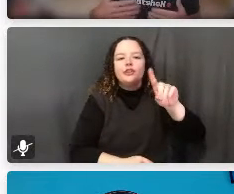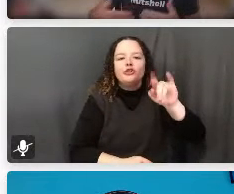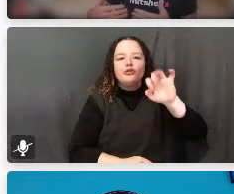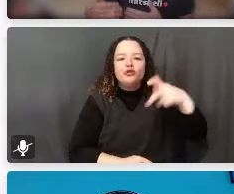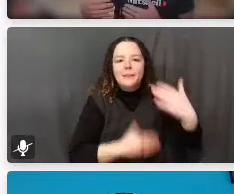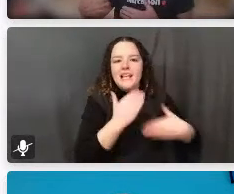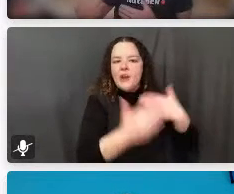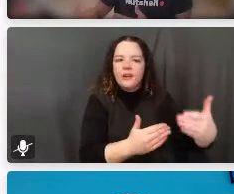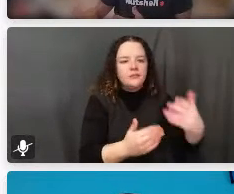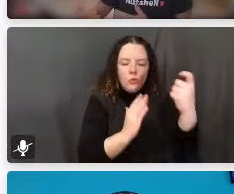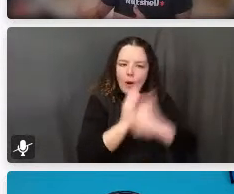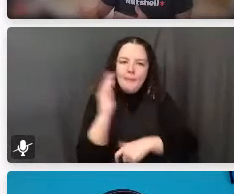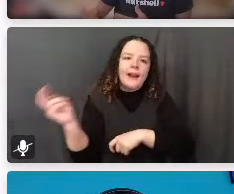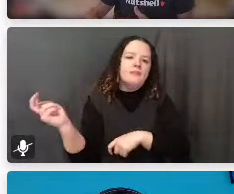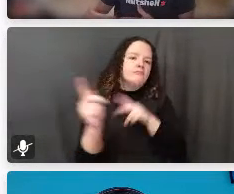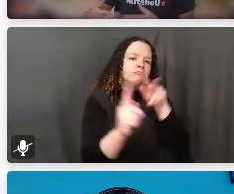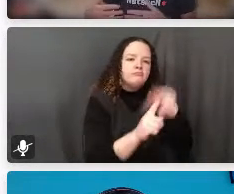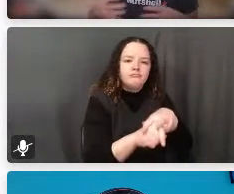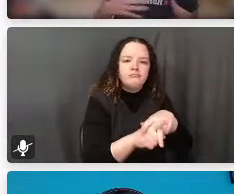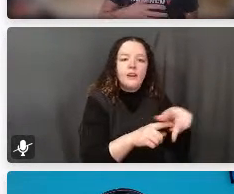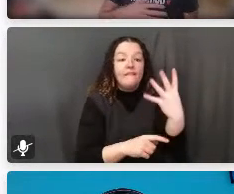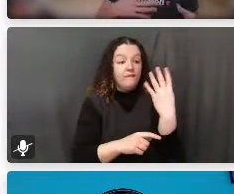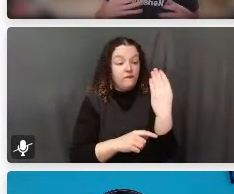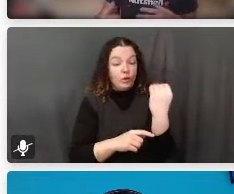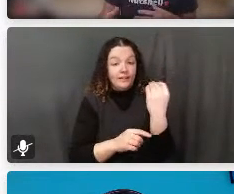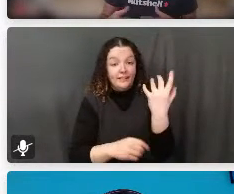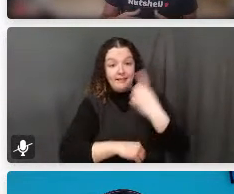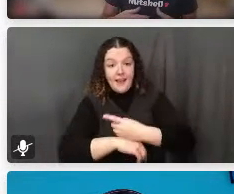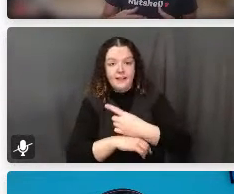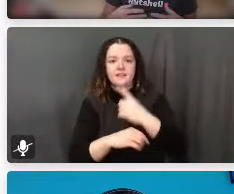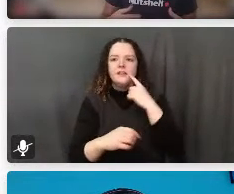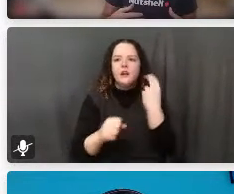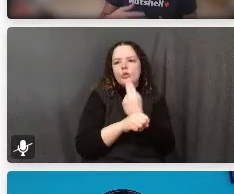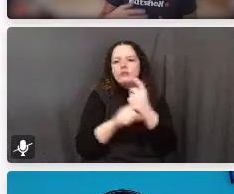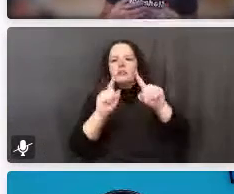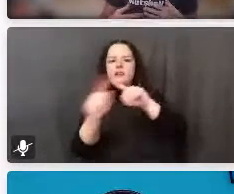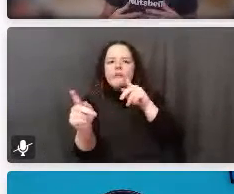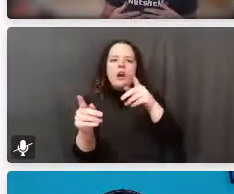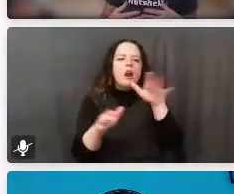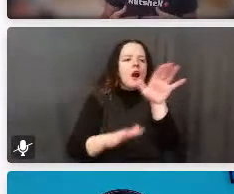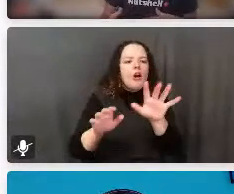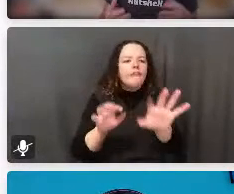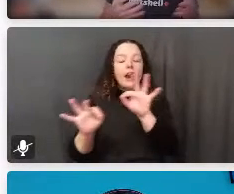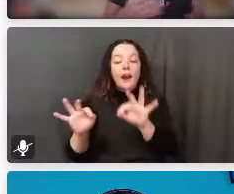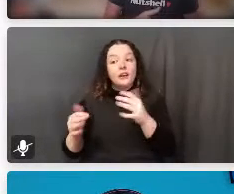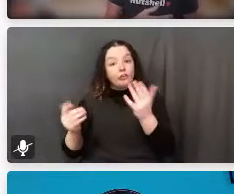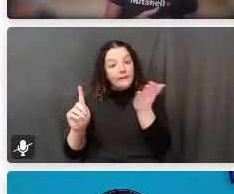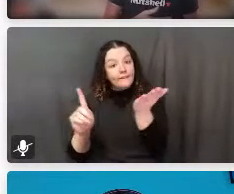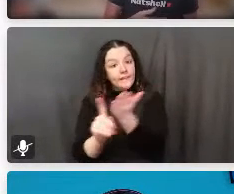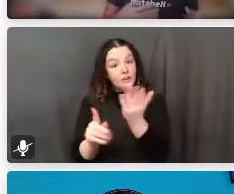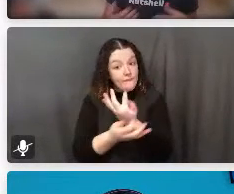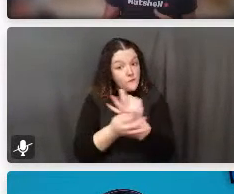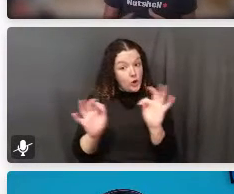that 14-day period to help them utilize and find different areas of Nutshell to hopefully convince them from going from a free